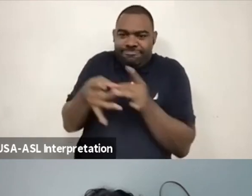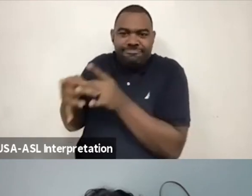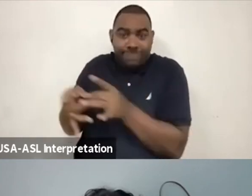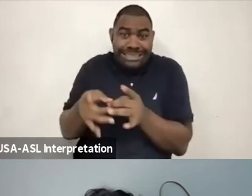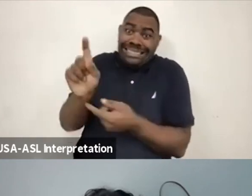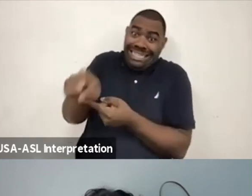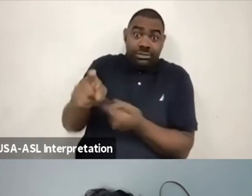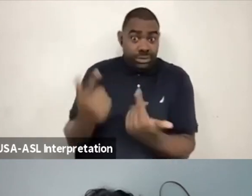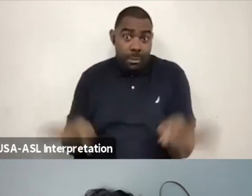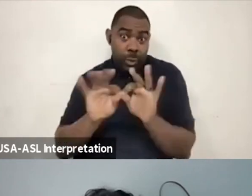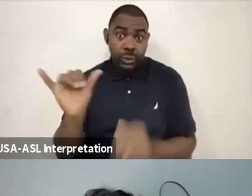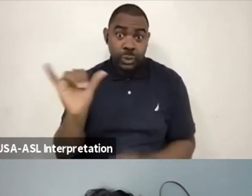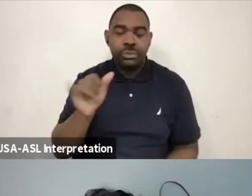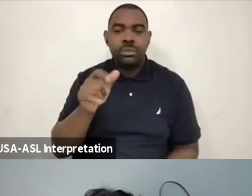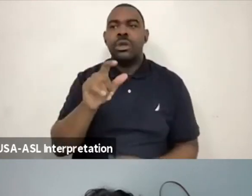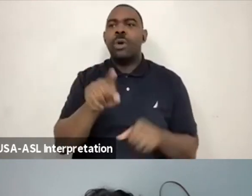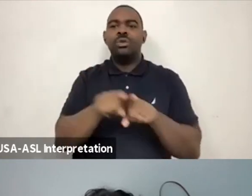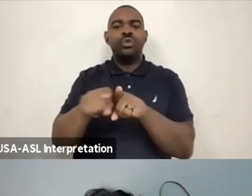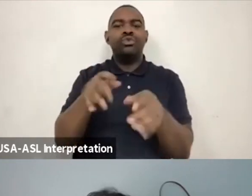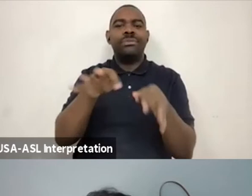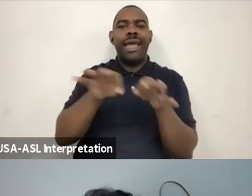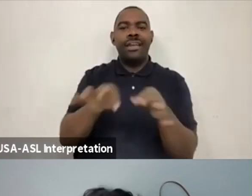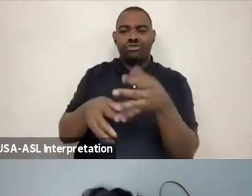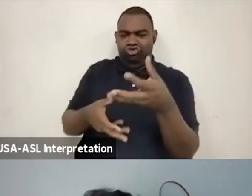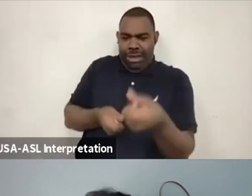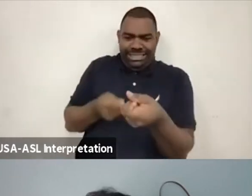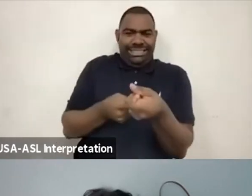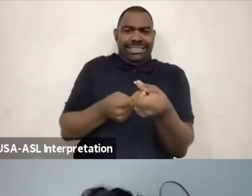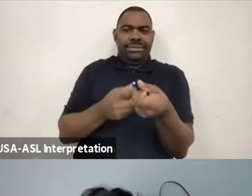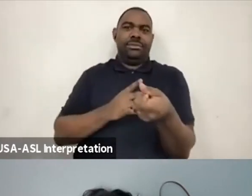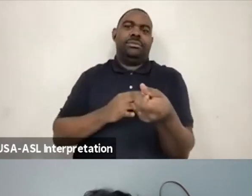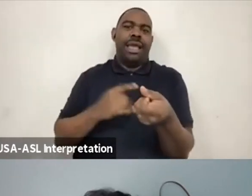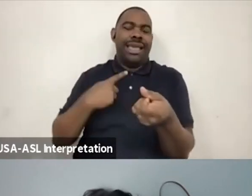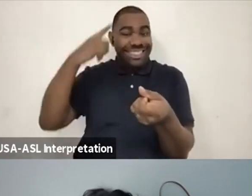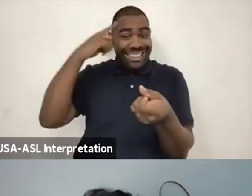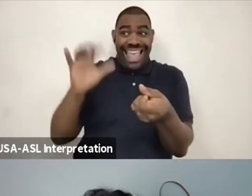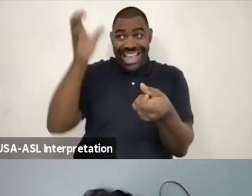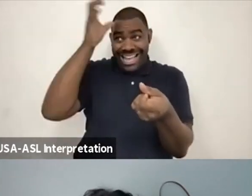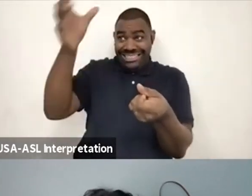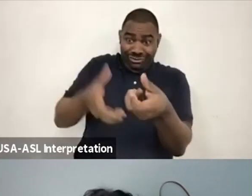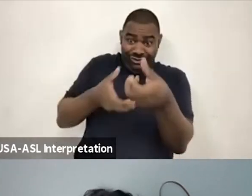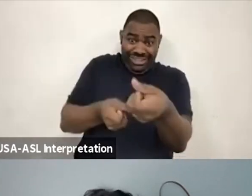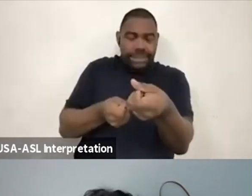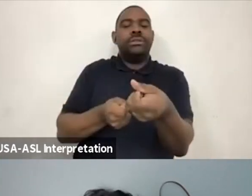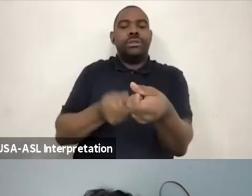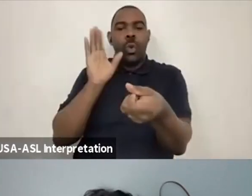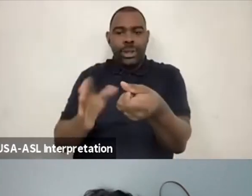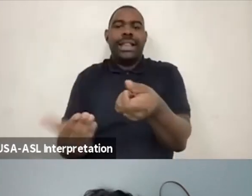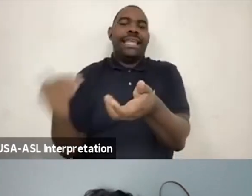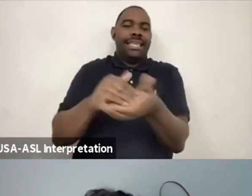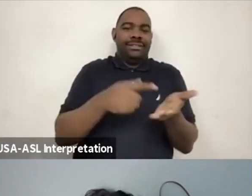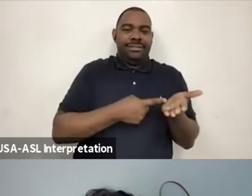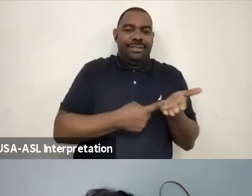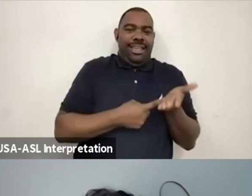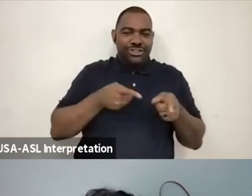then also you brought up the idea of trust. And I think that that's a concept that we're probably going to be coming back to